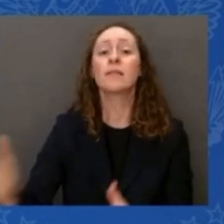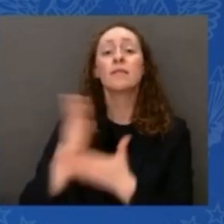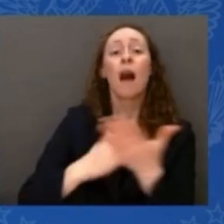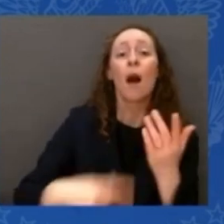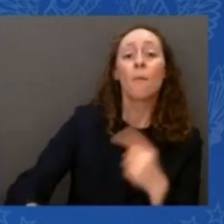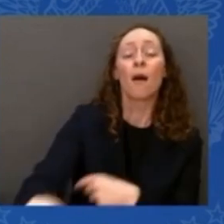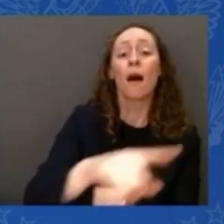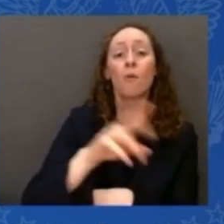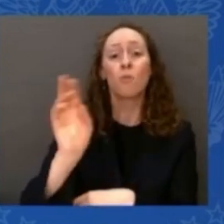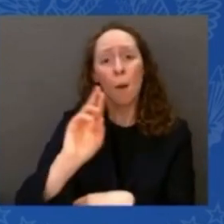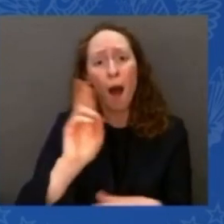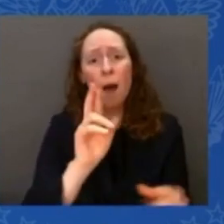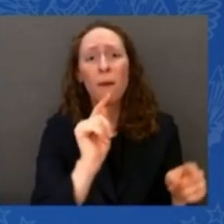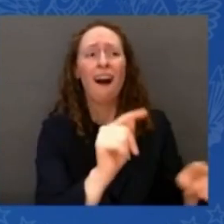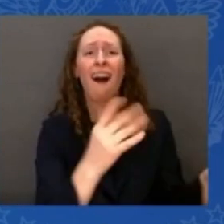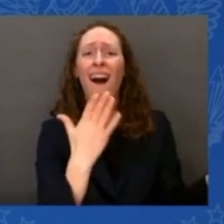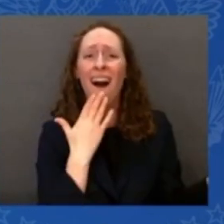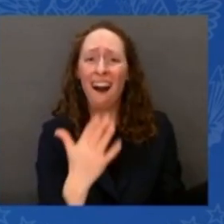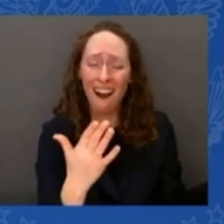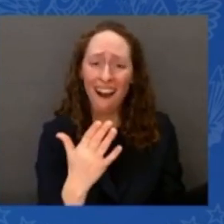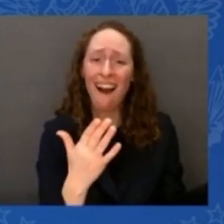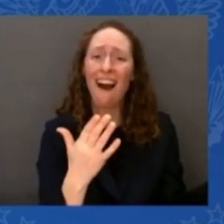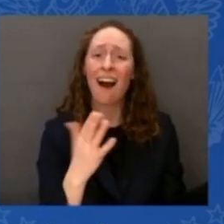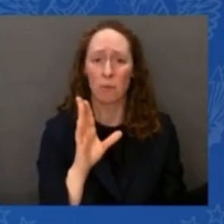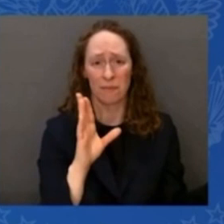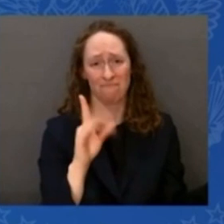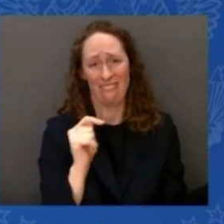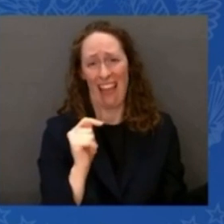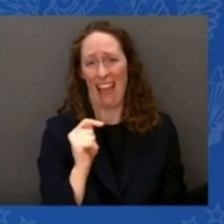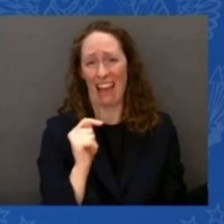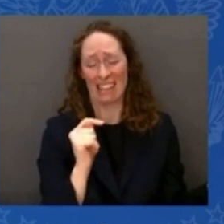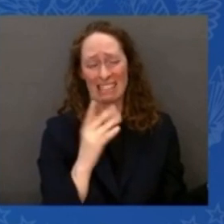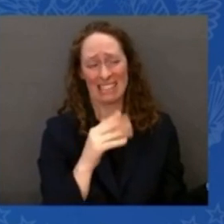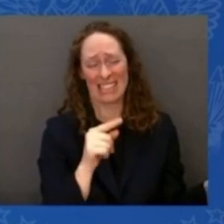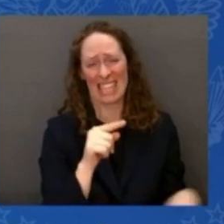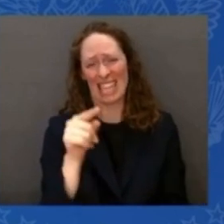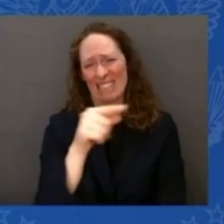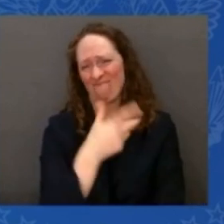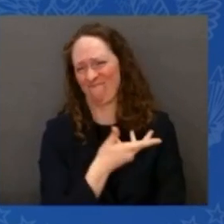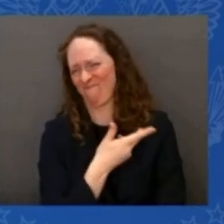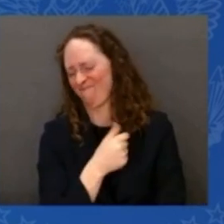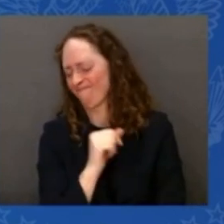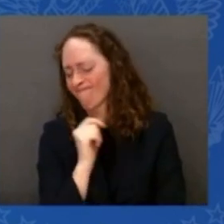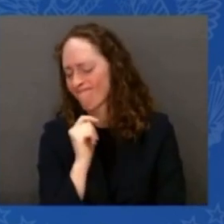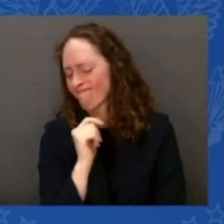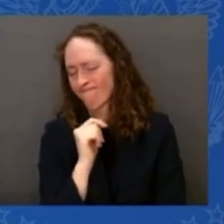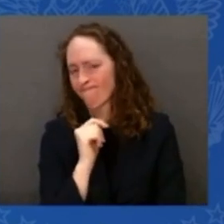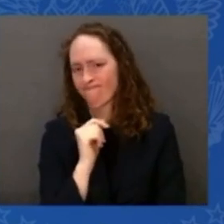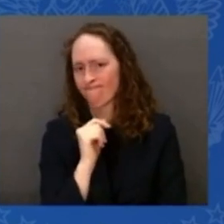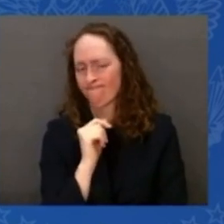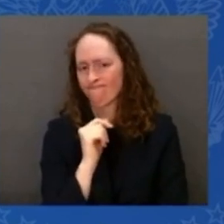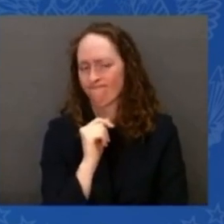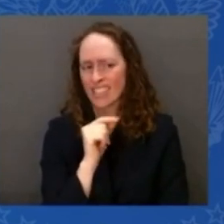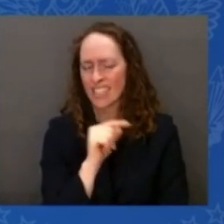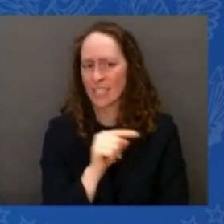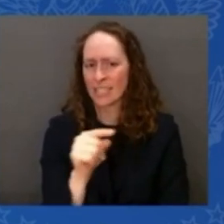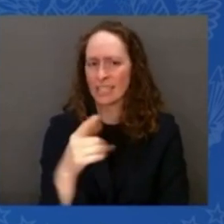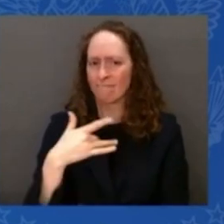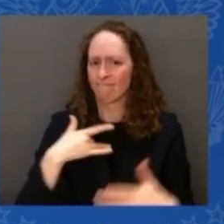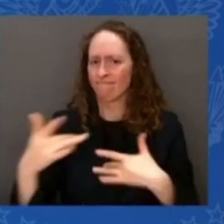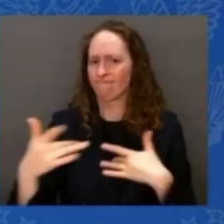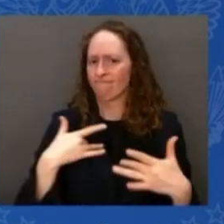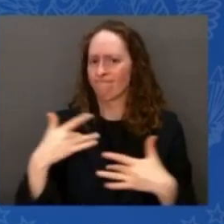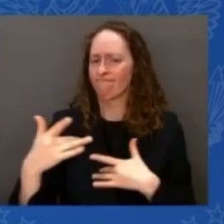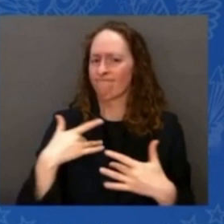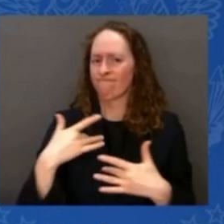good, they're very different. There's kind of like, in my view, sort of two Republican parties. And I've served a long time. Some of my